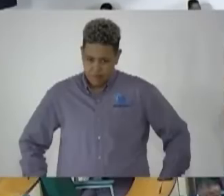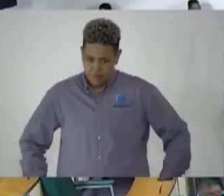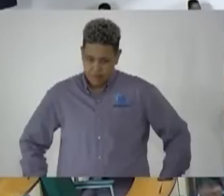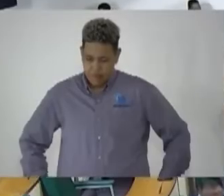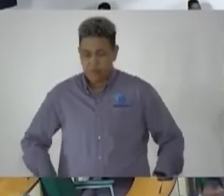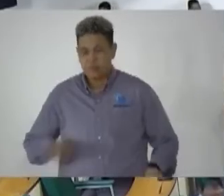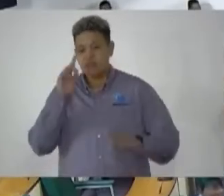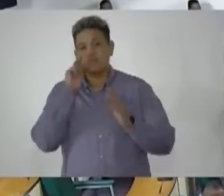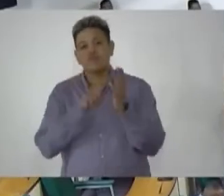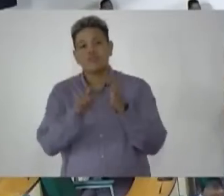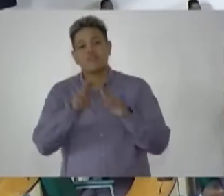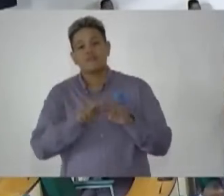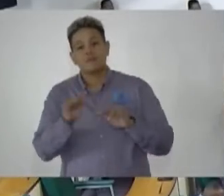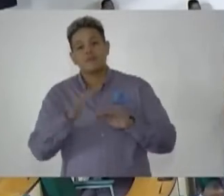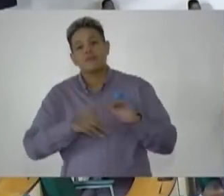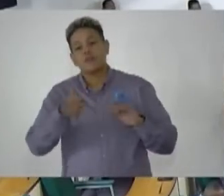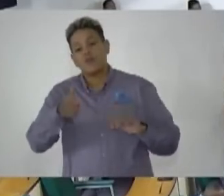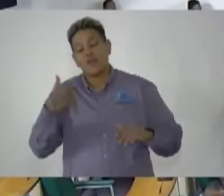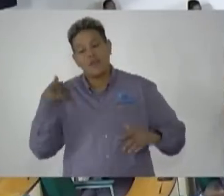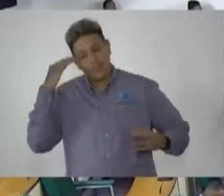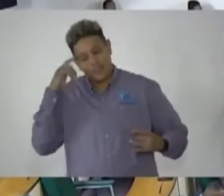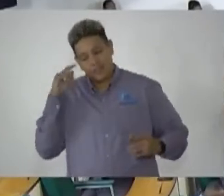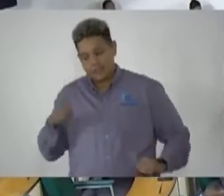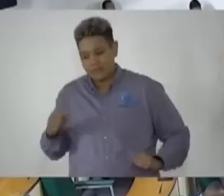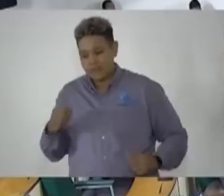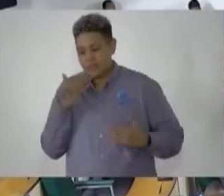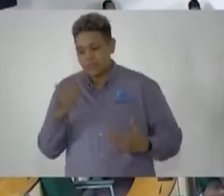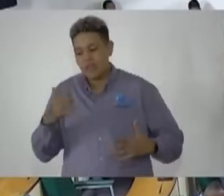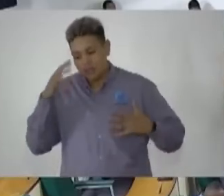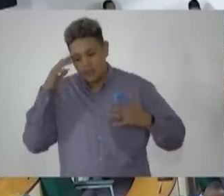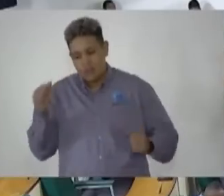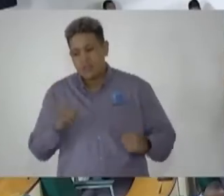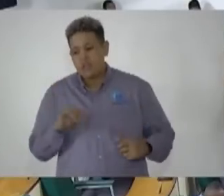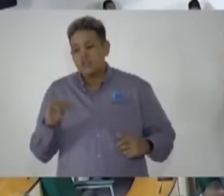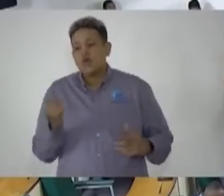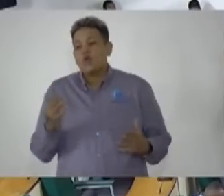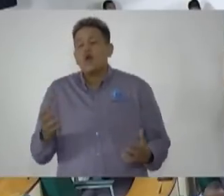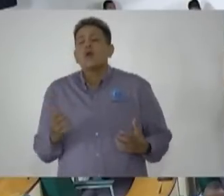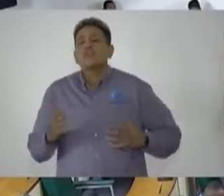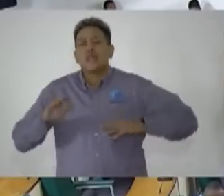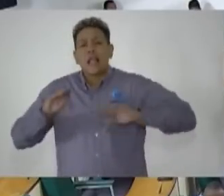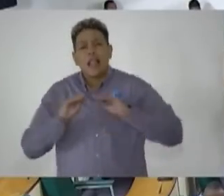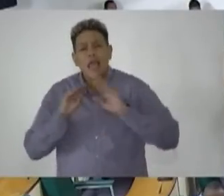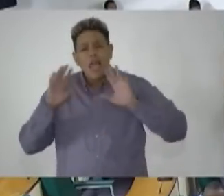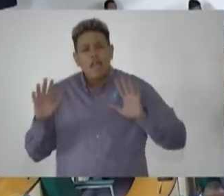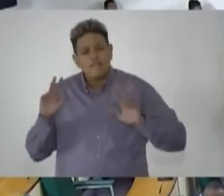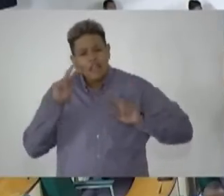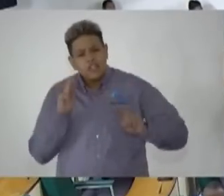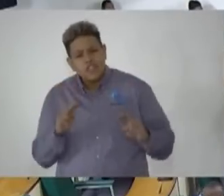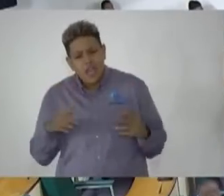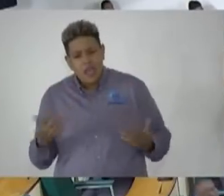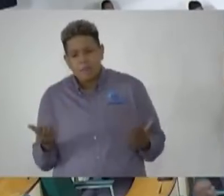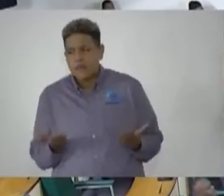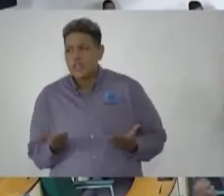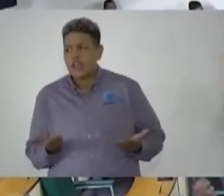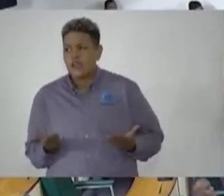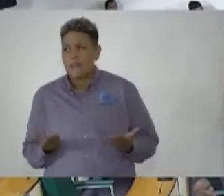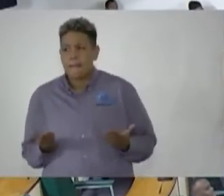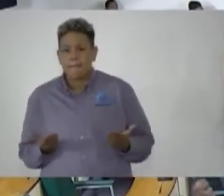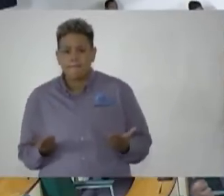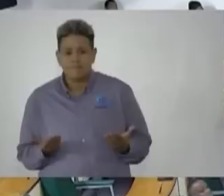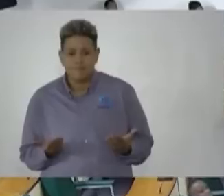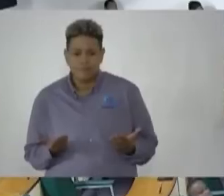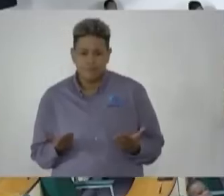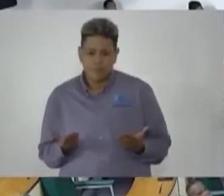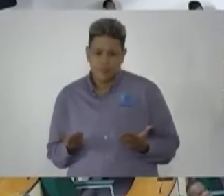Seat other than your own, I think. Thank you very much, Mr. President. I just wanted to get a little clarification here.